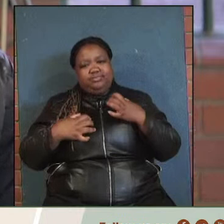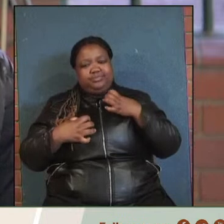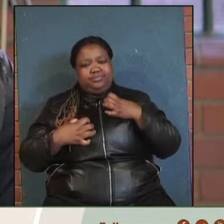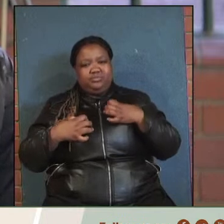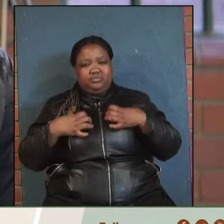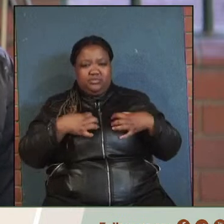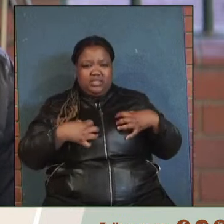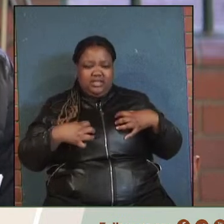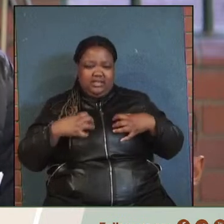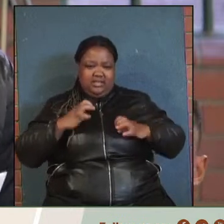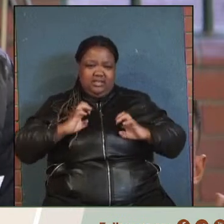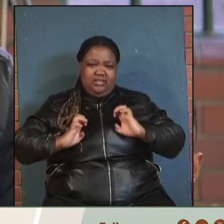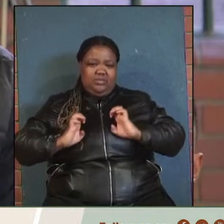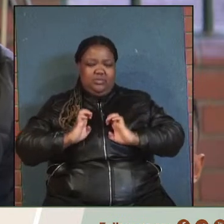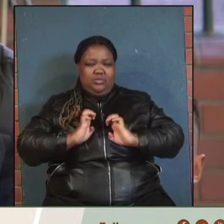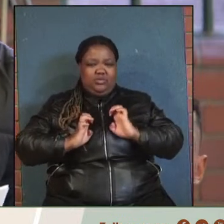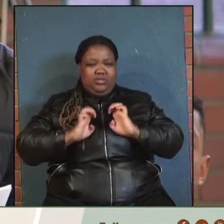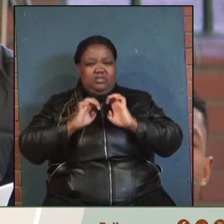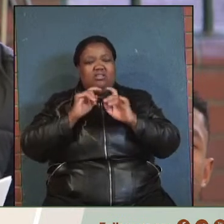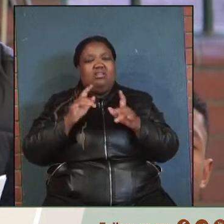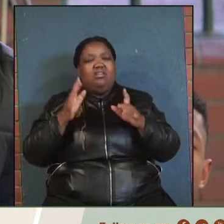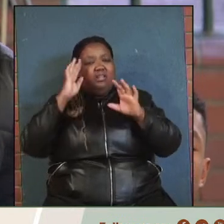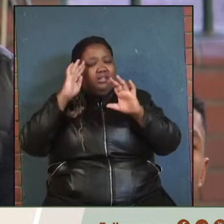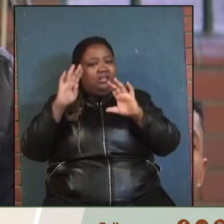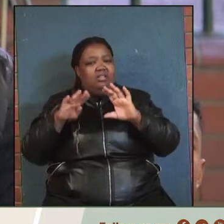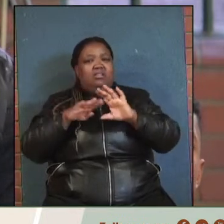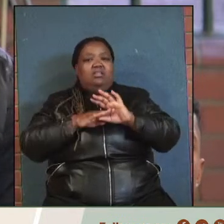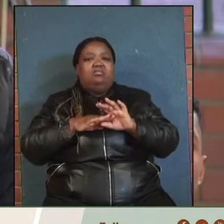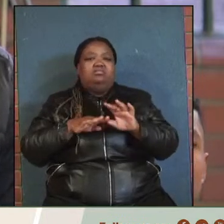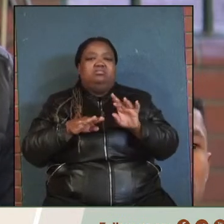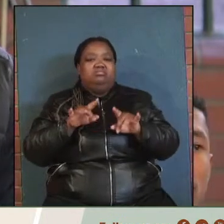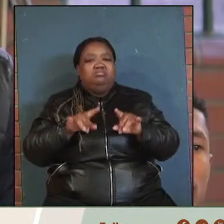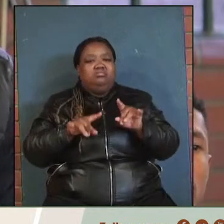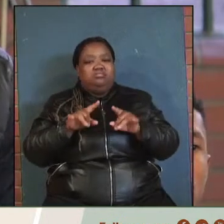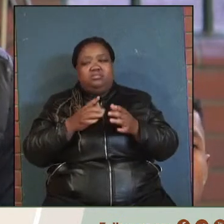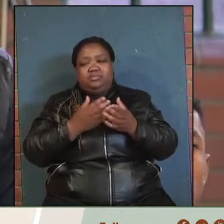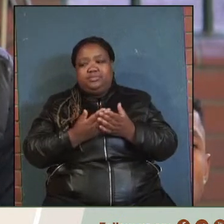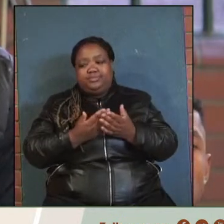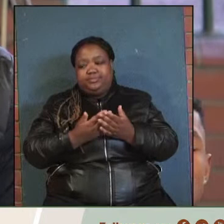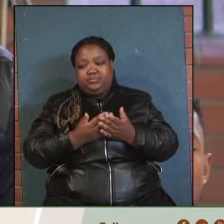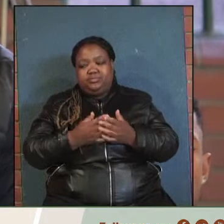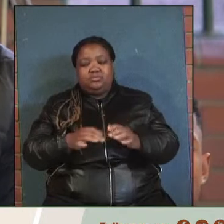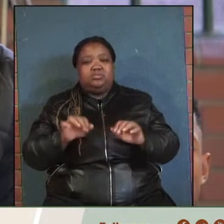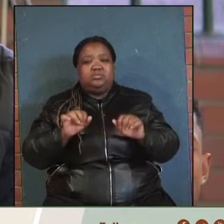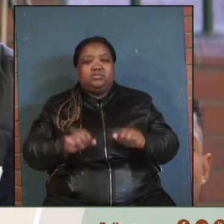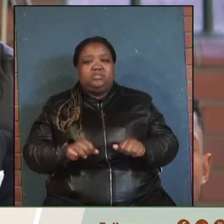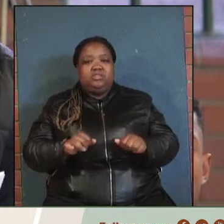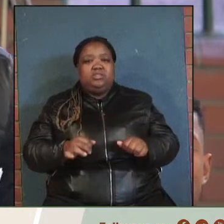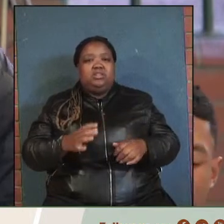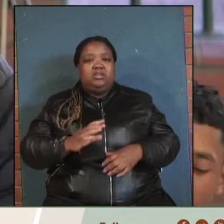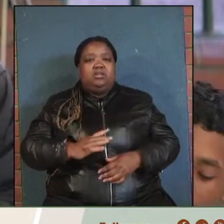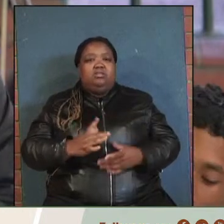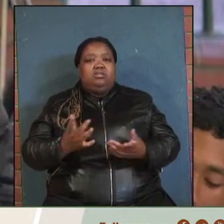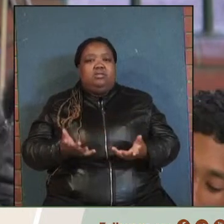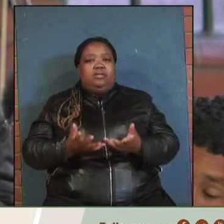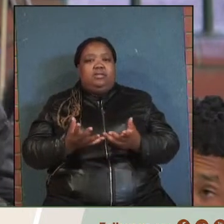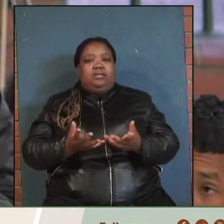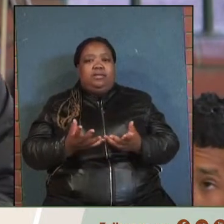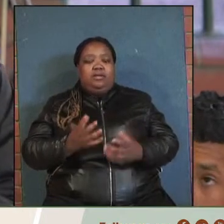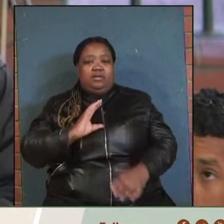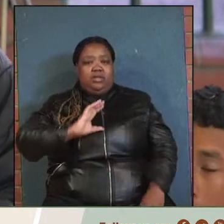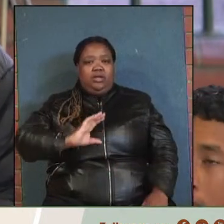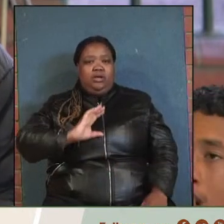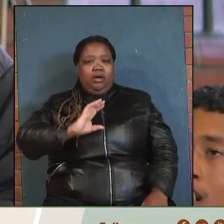a result of being harmed, including, number one, having low self-esteem. Number